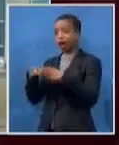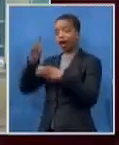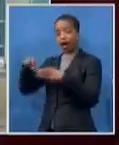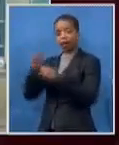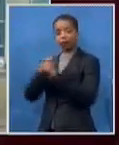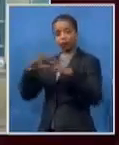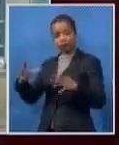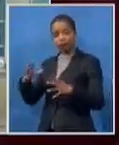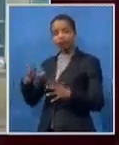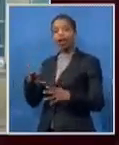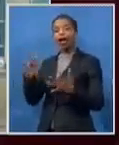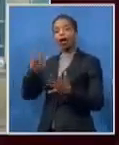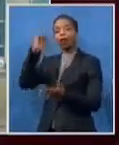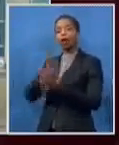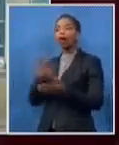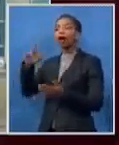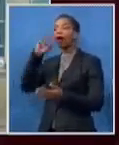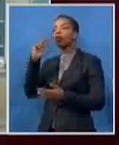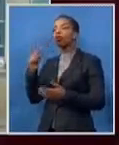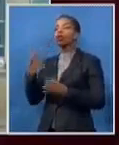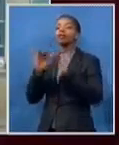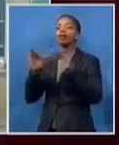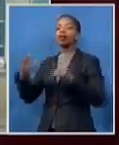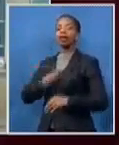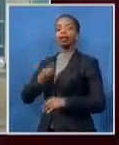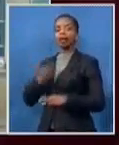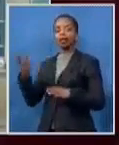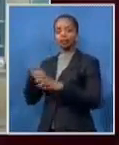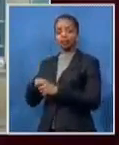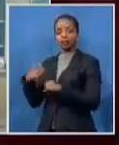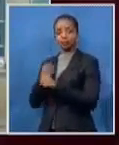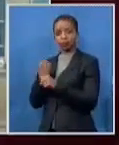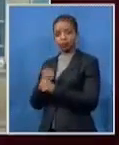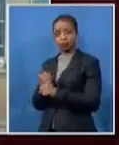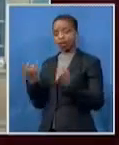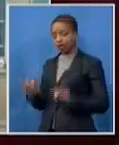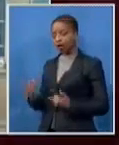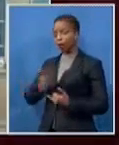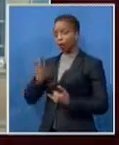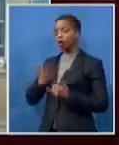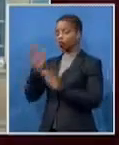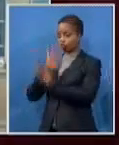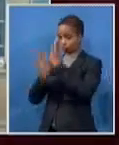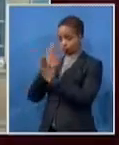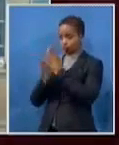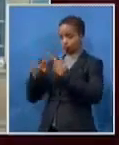sense, and this is to conclude our conversation, of the national picture in the different provinces.